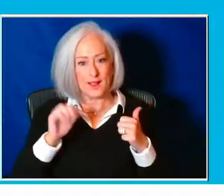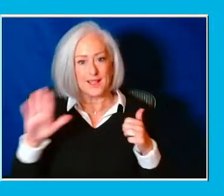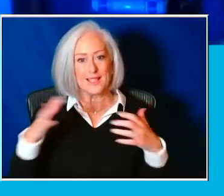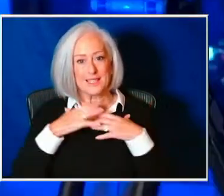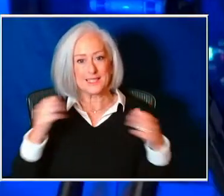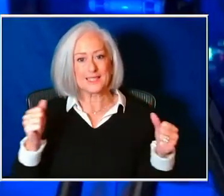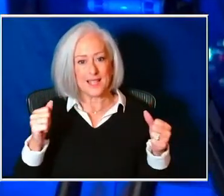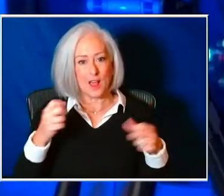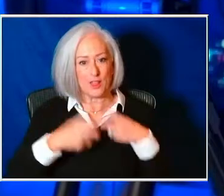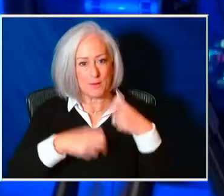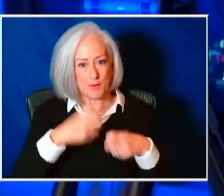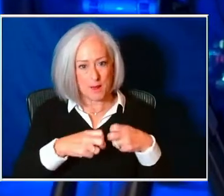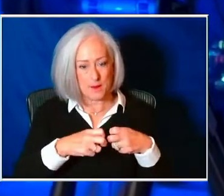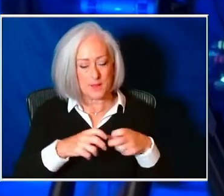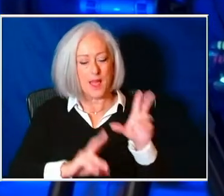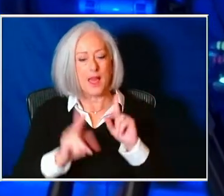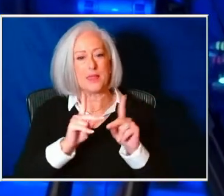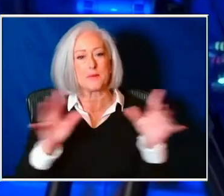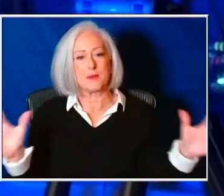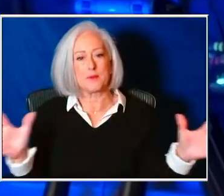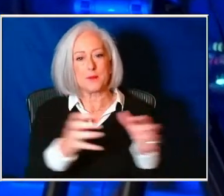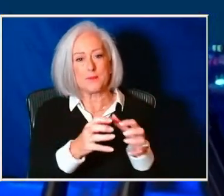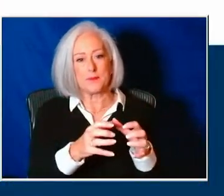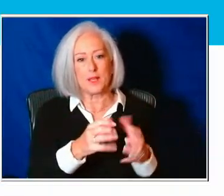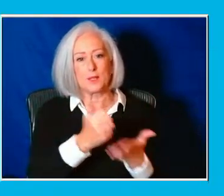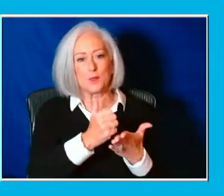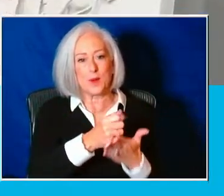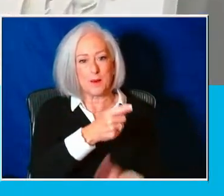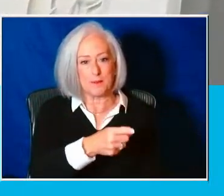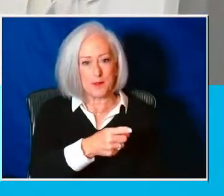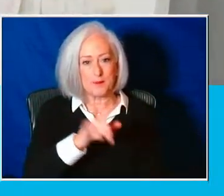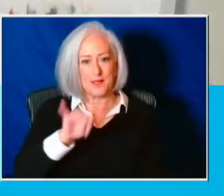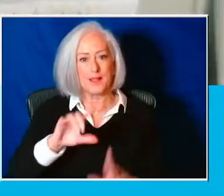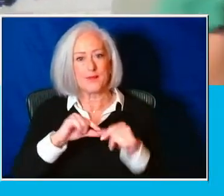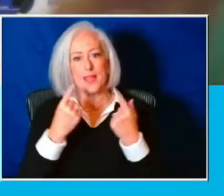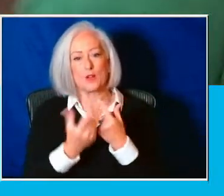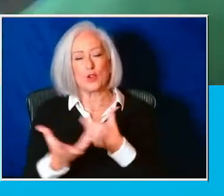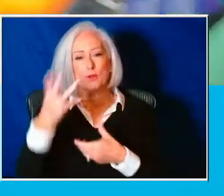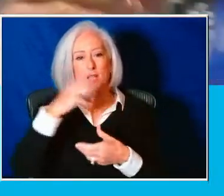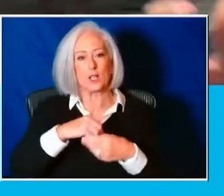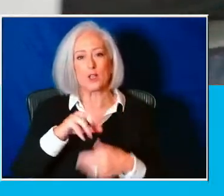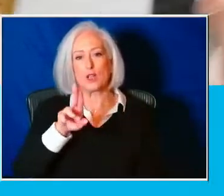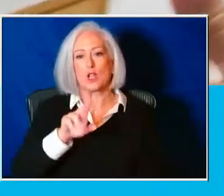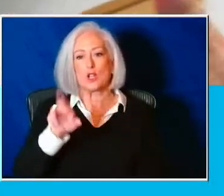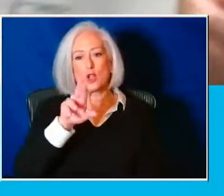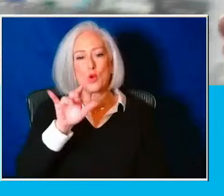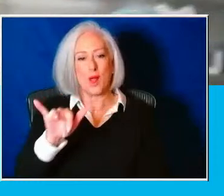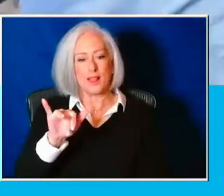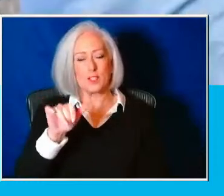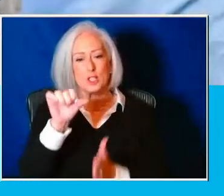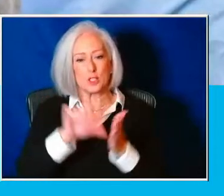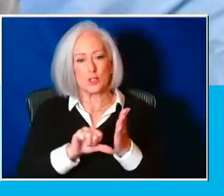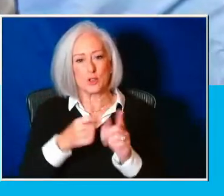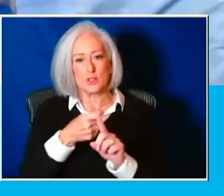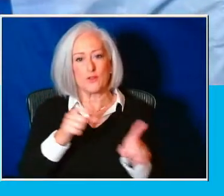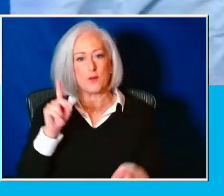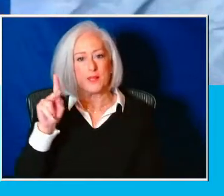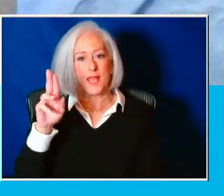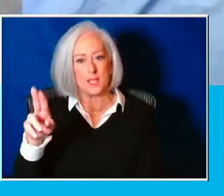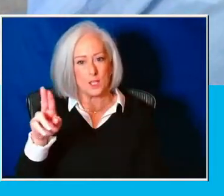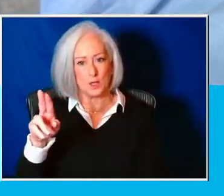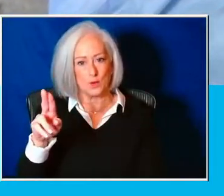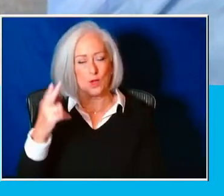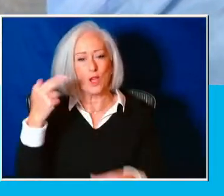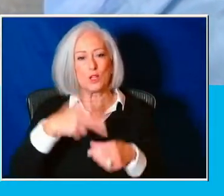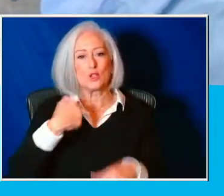him. I'm Jessica Lovell. That group included urology surgeons from the University of Kansas Health System. Join us